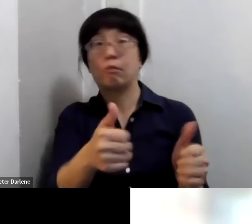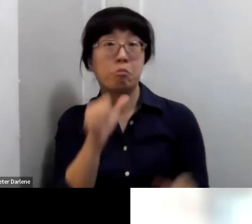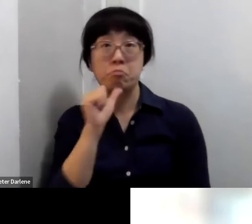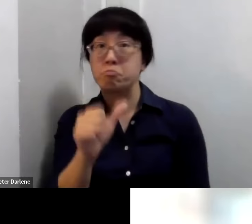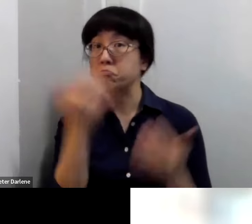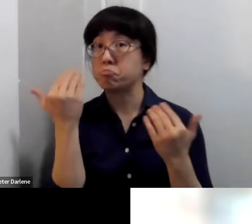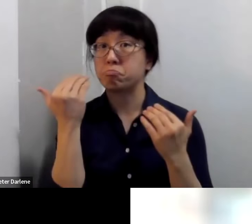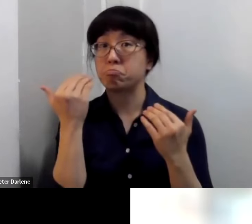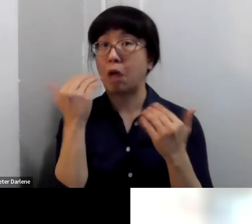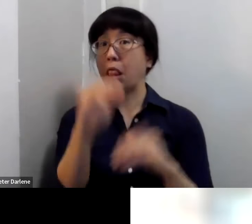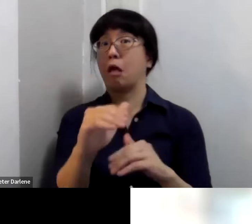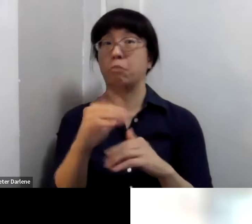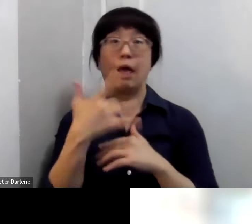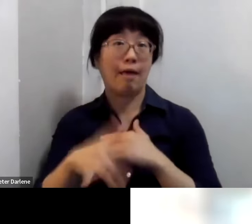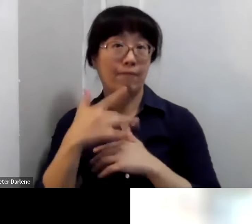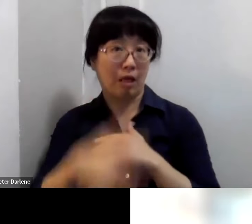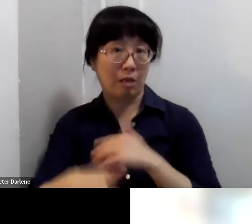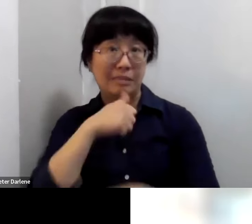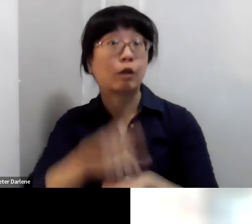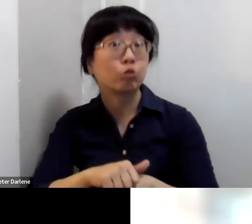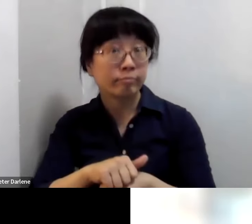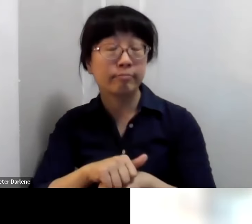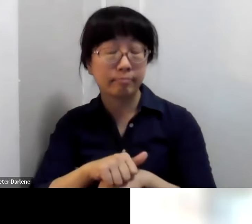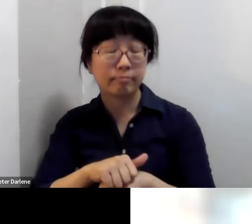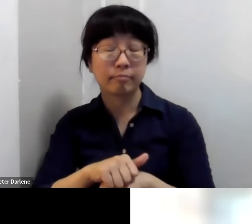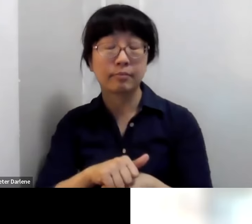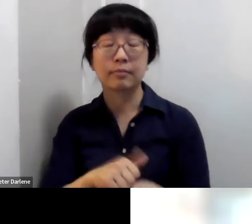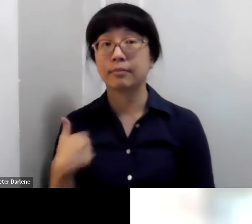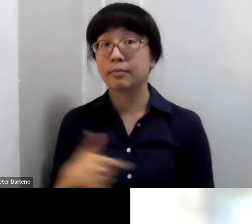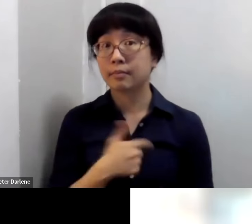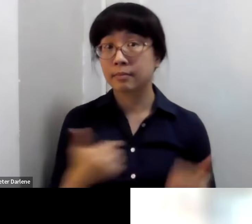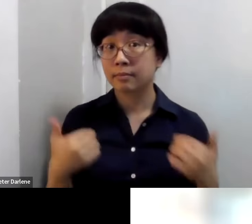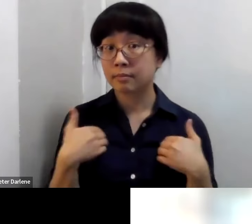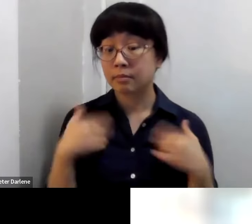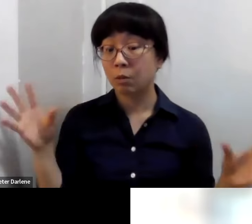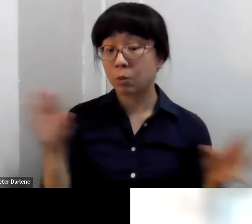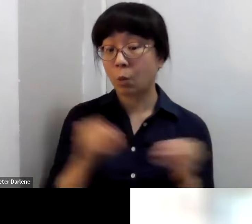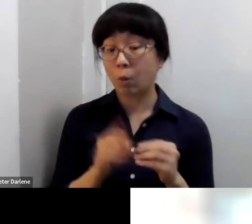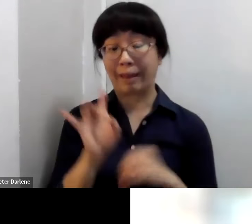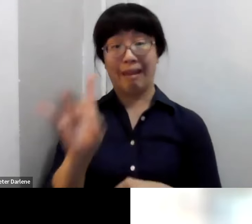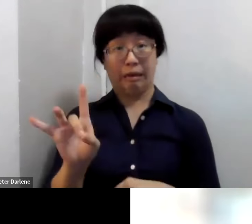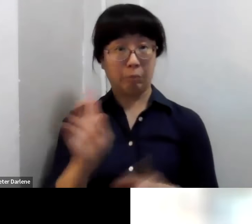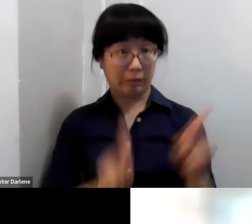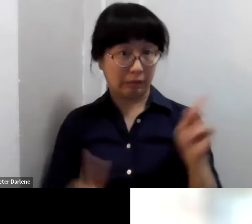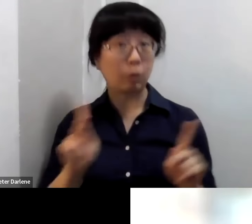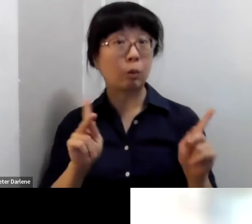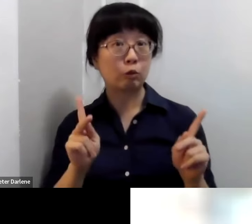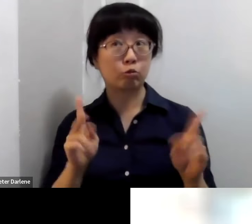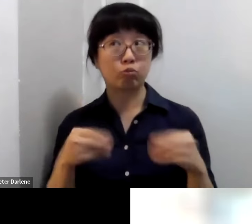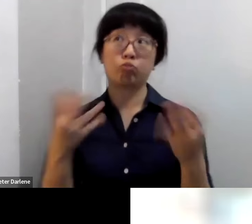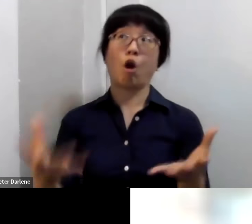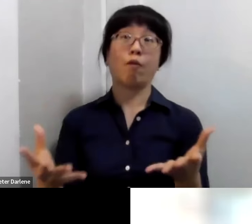option or availability for them to schedule with us. And we do have a total of 8 folks that can help them out. So there's